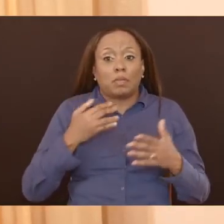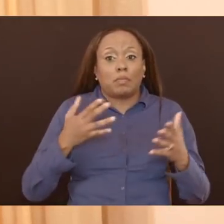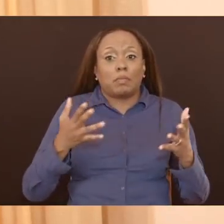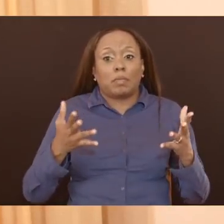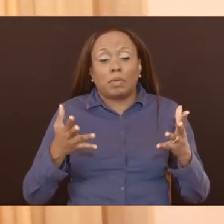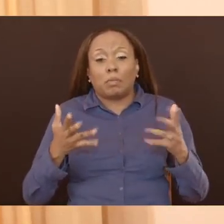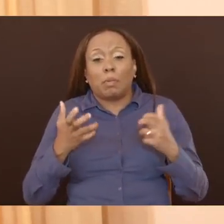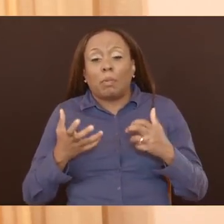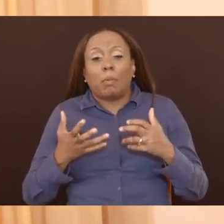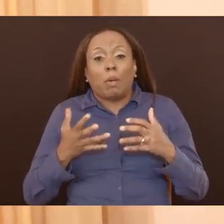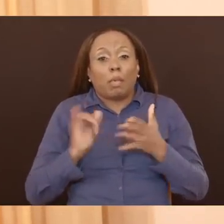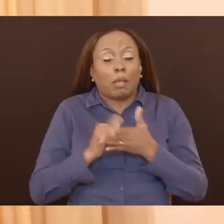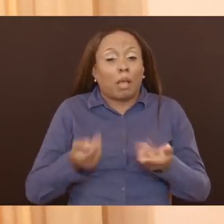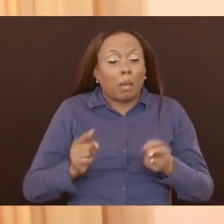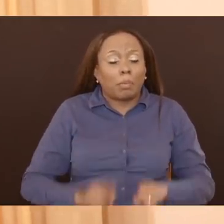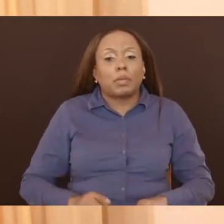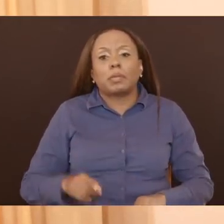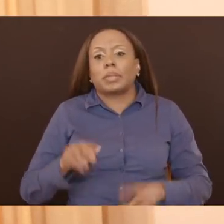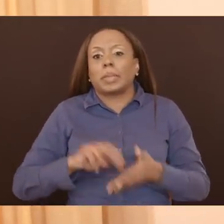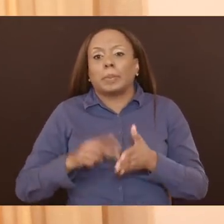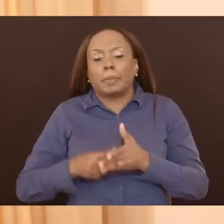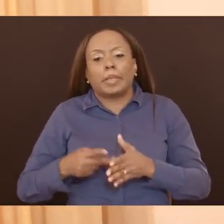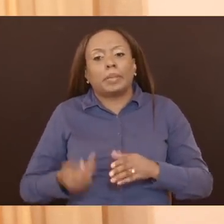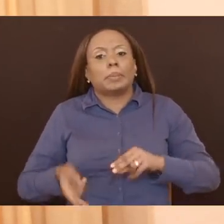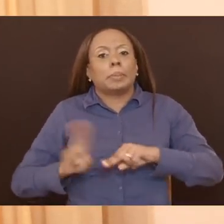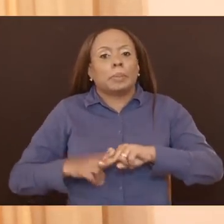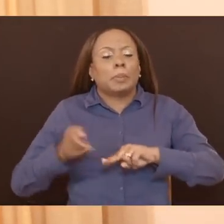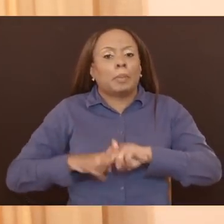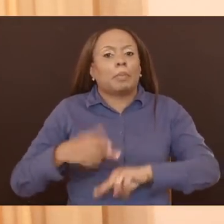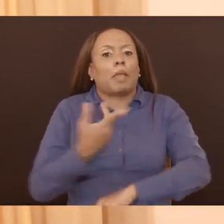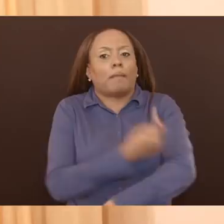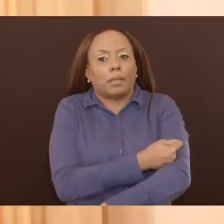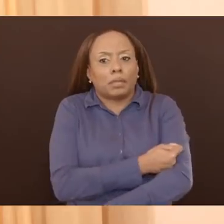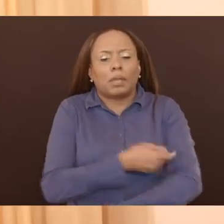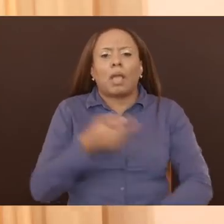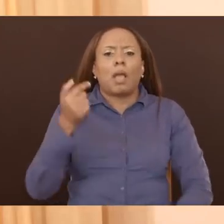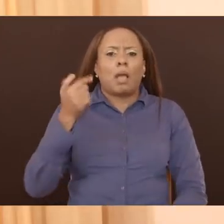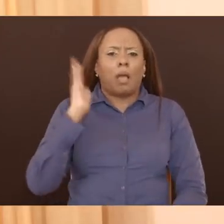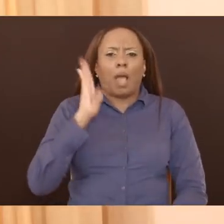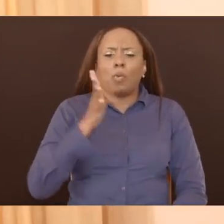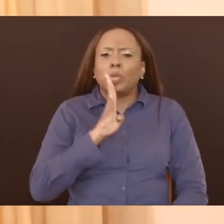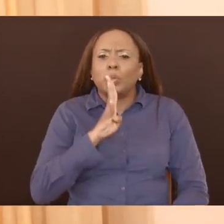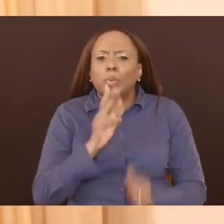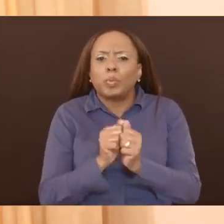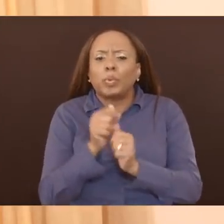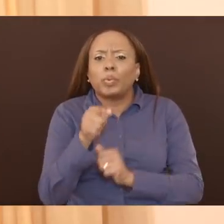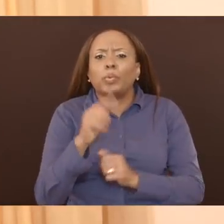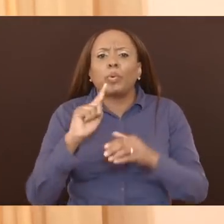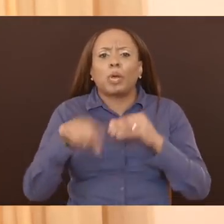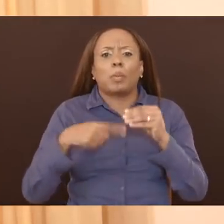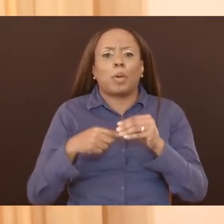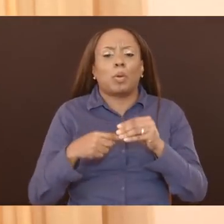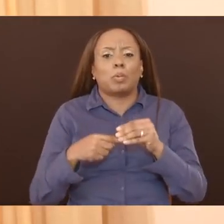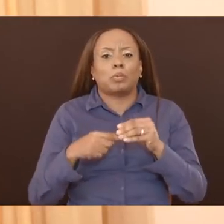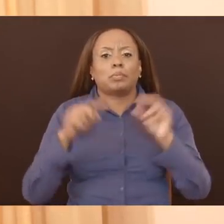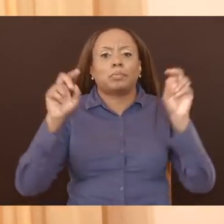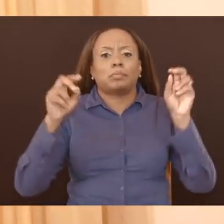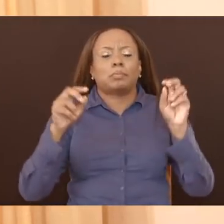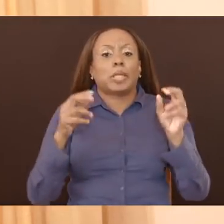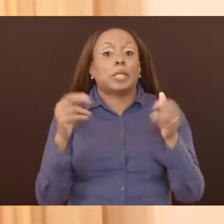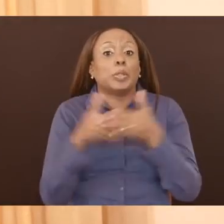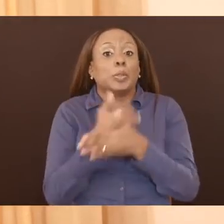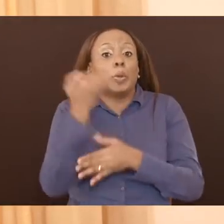quarantine and home isolation, then we will be able to get to that sense of new normalcy as fast as we